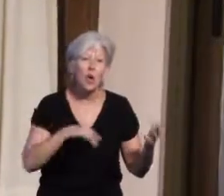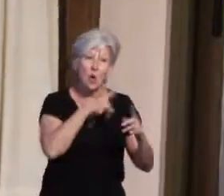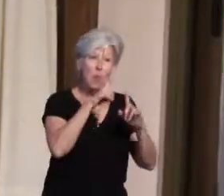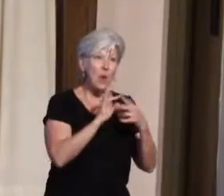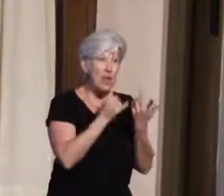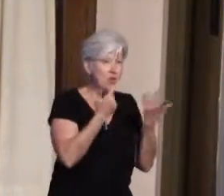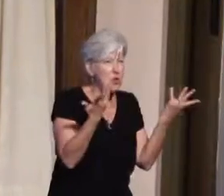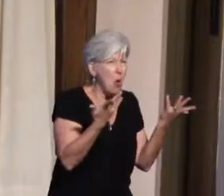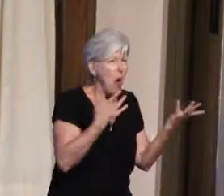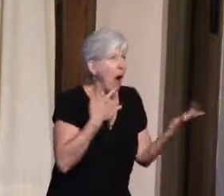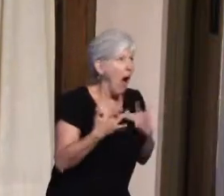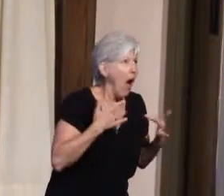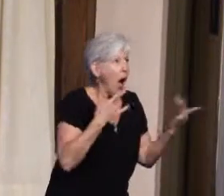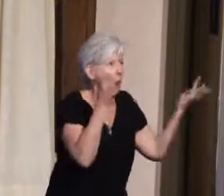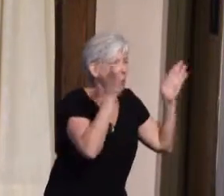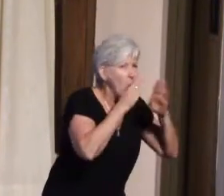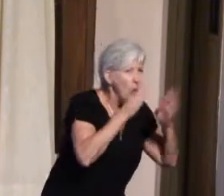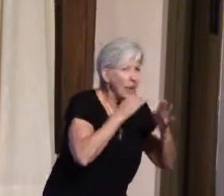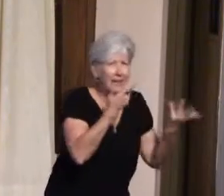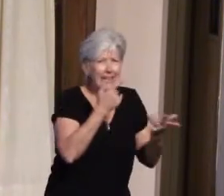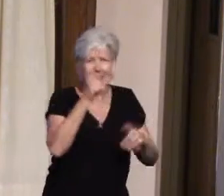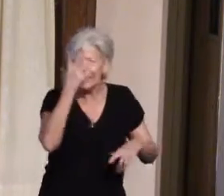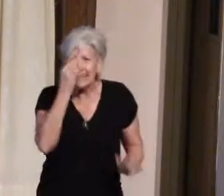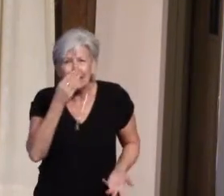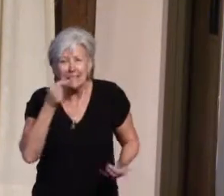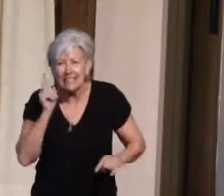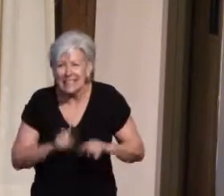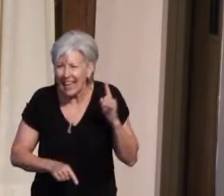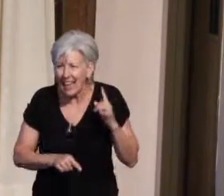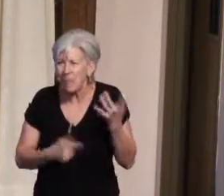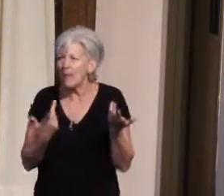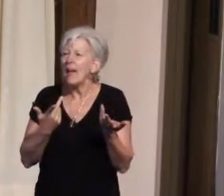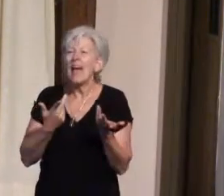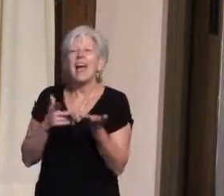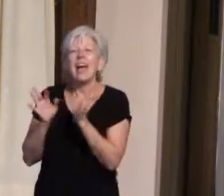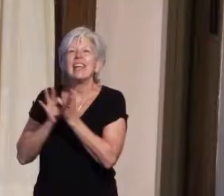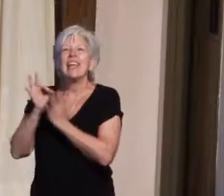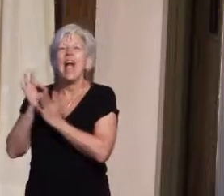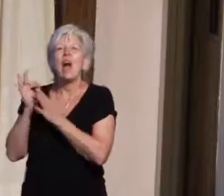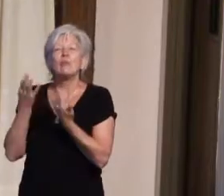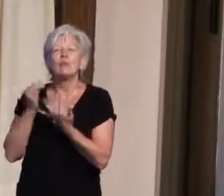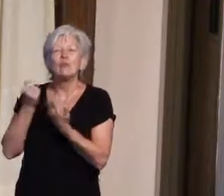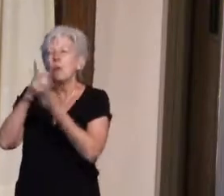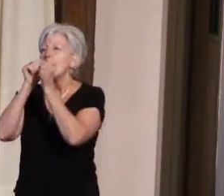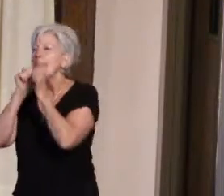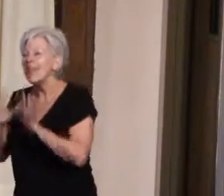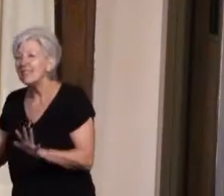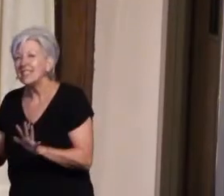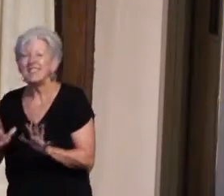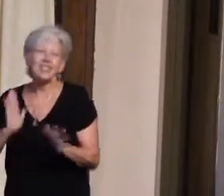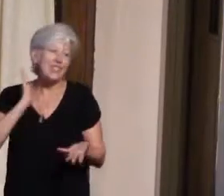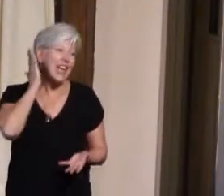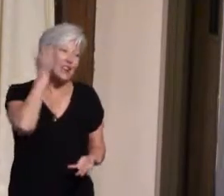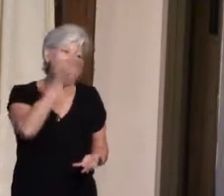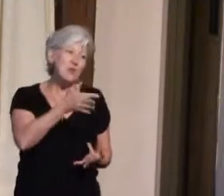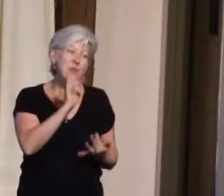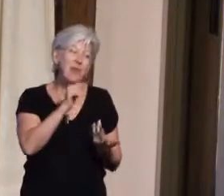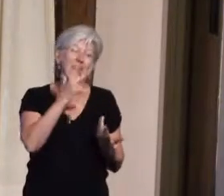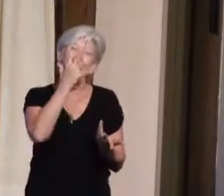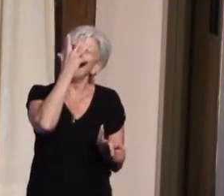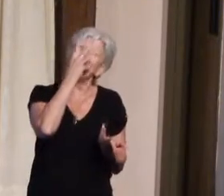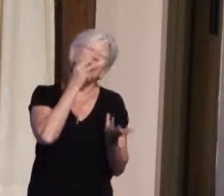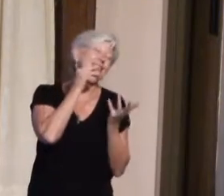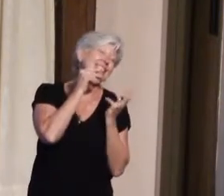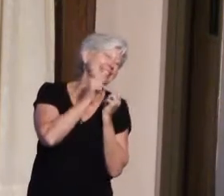instead sleep. Yes, and what's the rest part? And you'll fall asleep counting your blessings. What? So when we